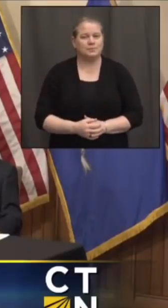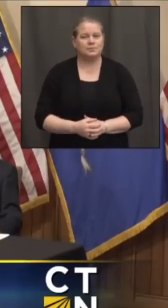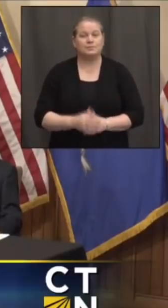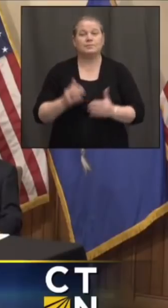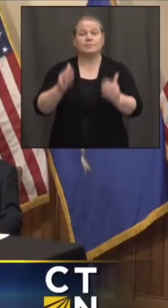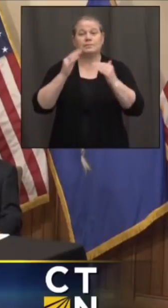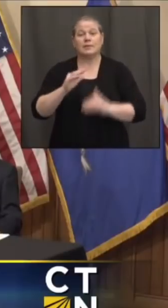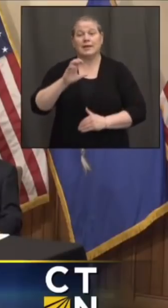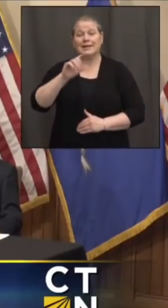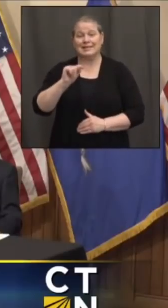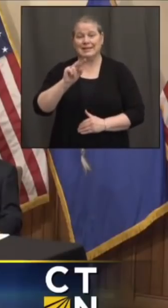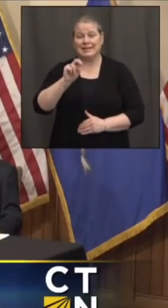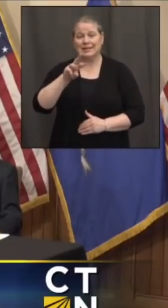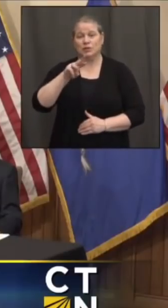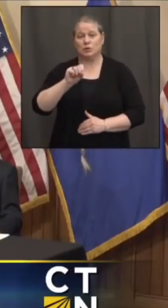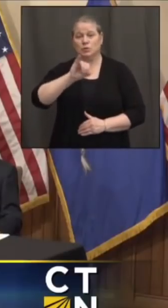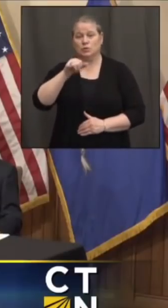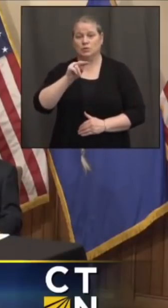CT News Junkie.